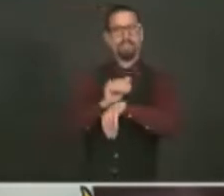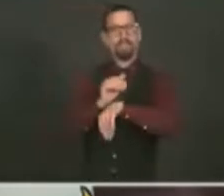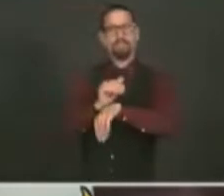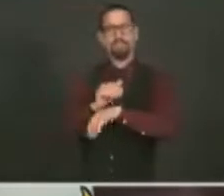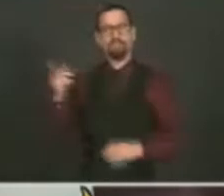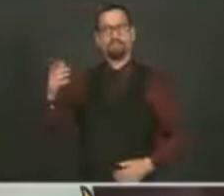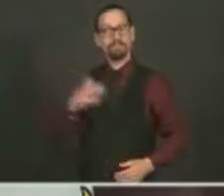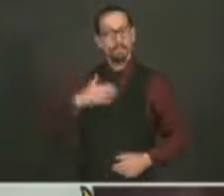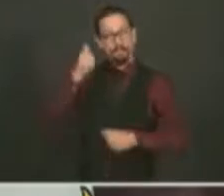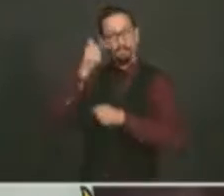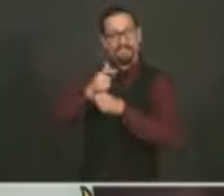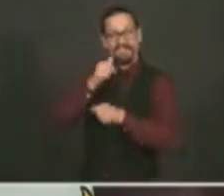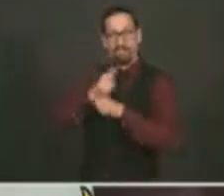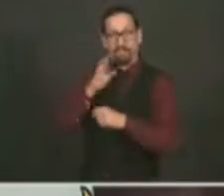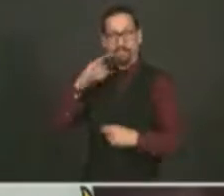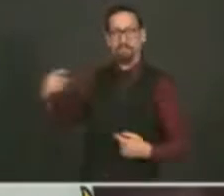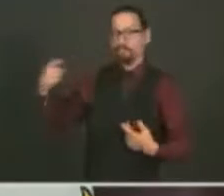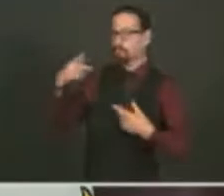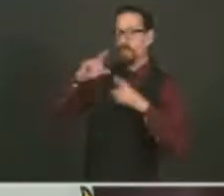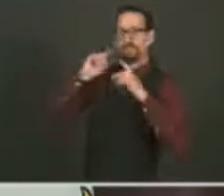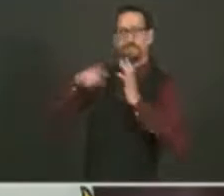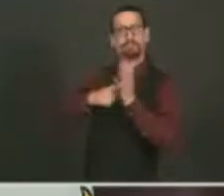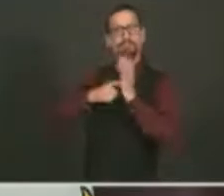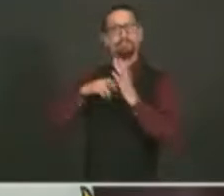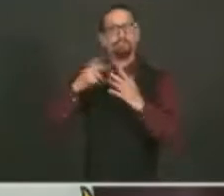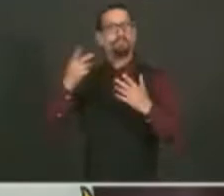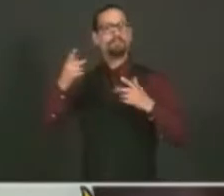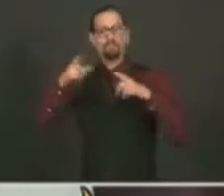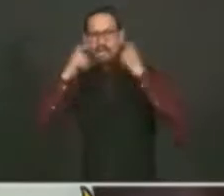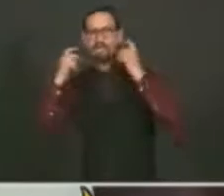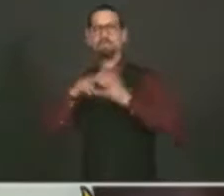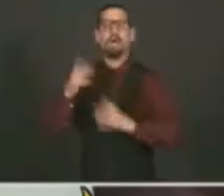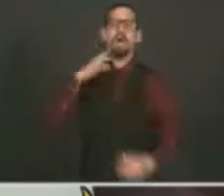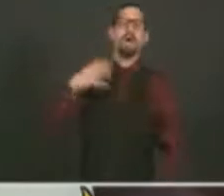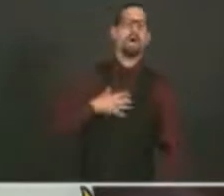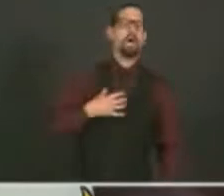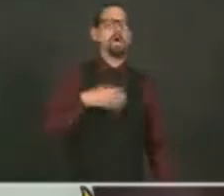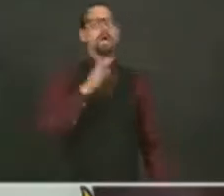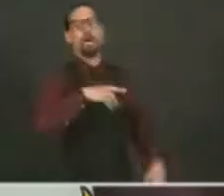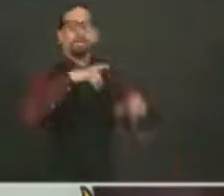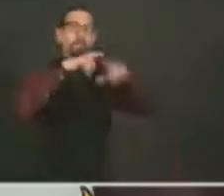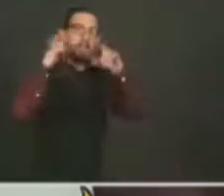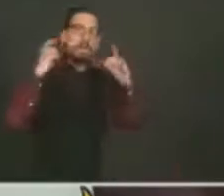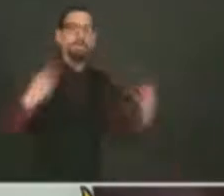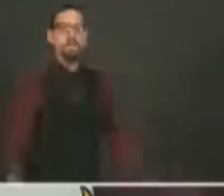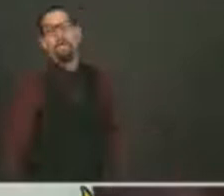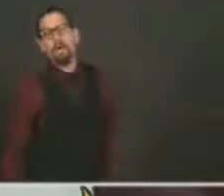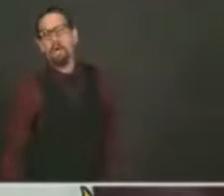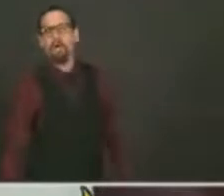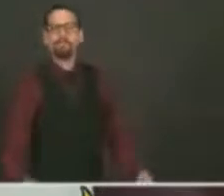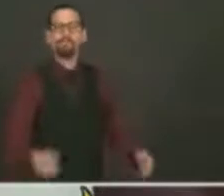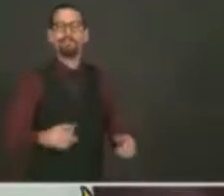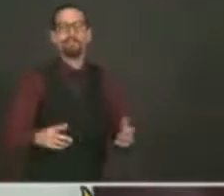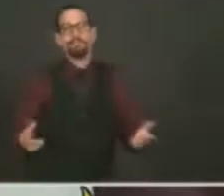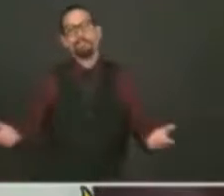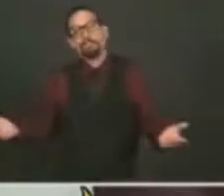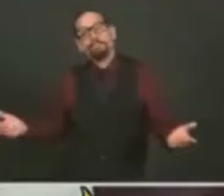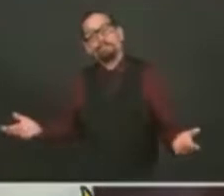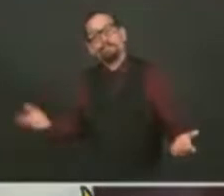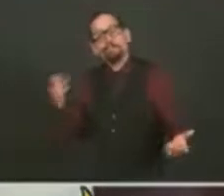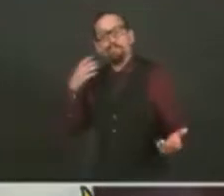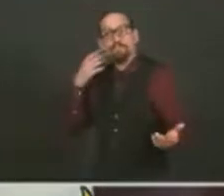social, impromptu, casual events, hanging out at the break room in the